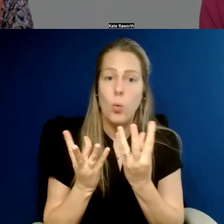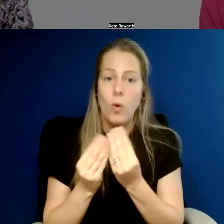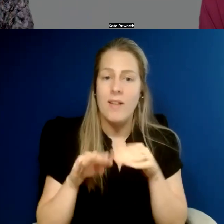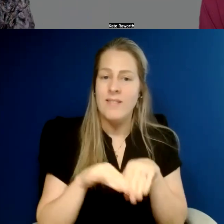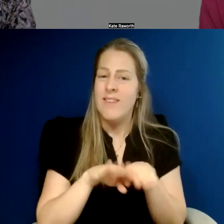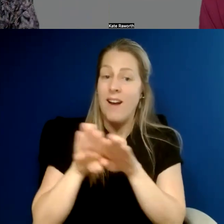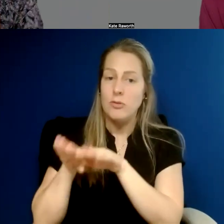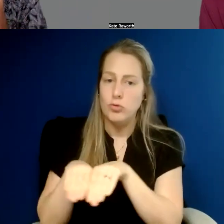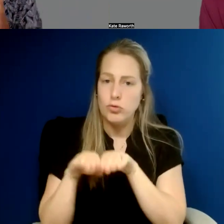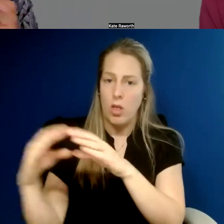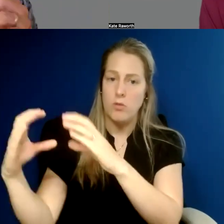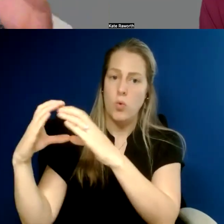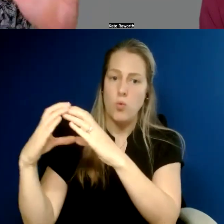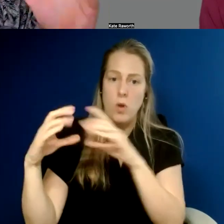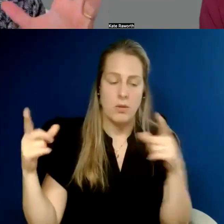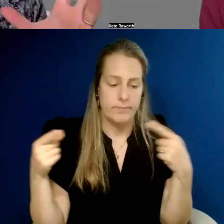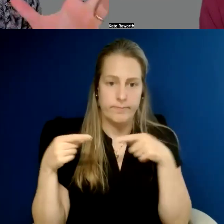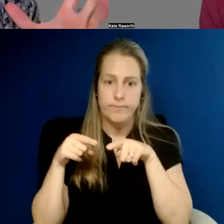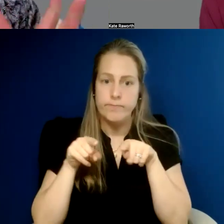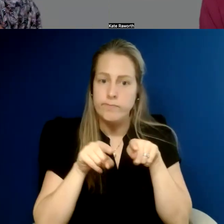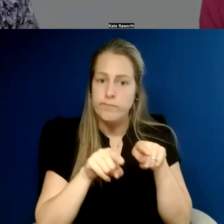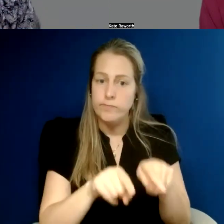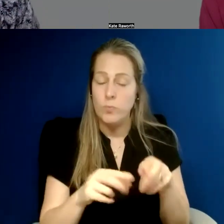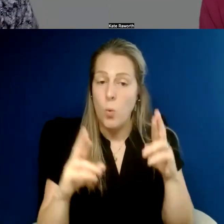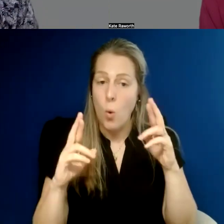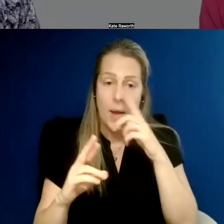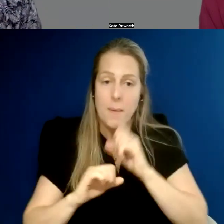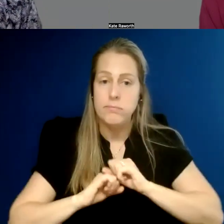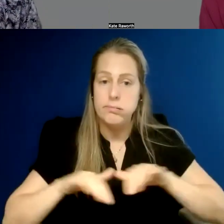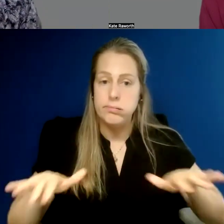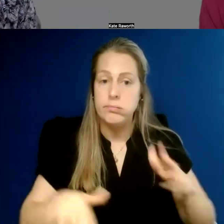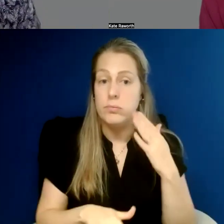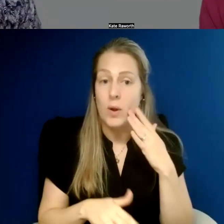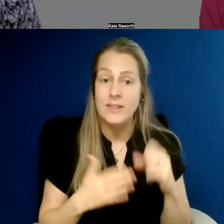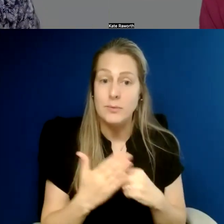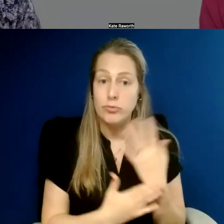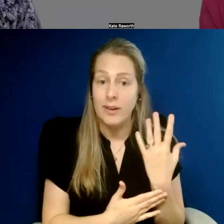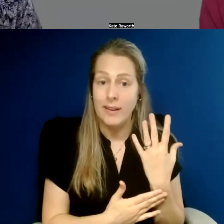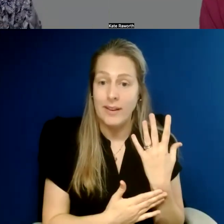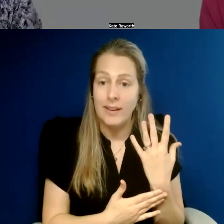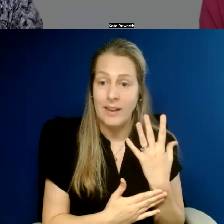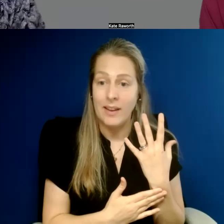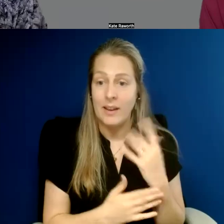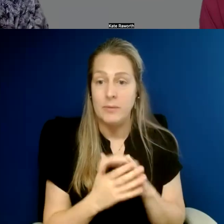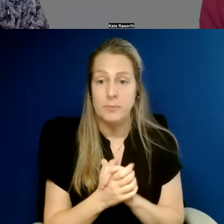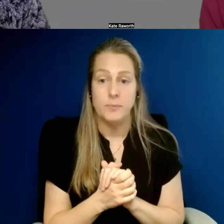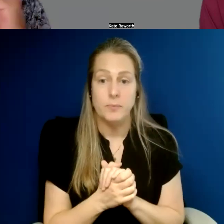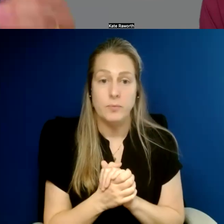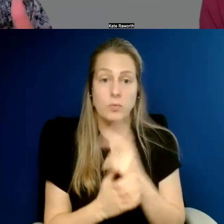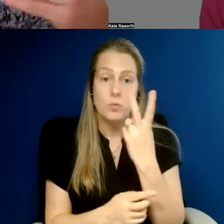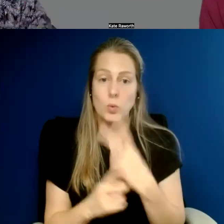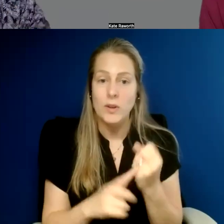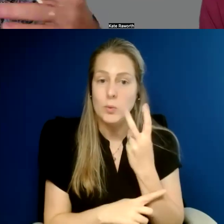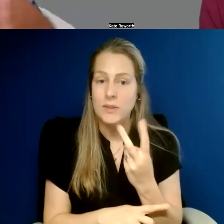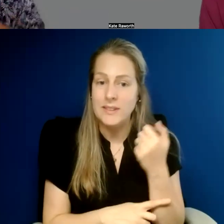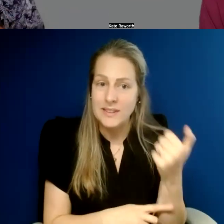we'll be able to bring that out early in the spring of next year. And so that's very much it's now on the